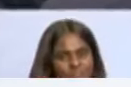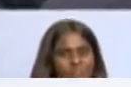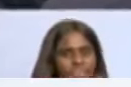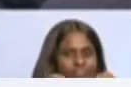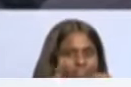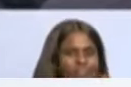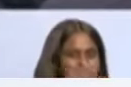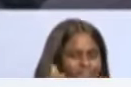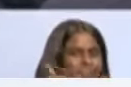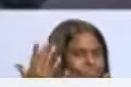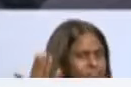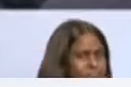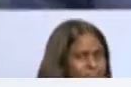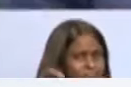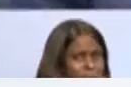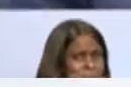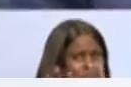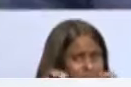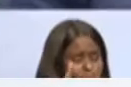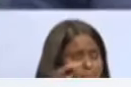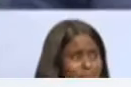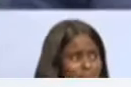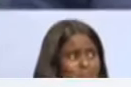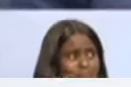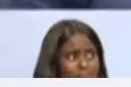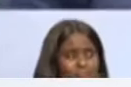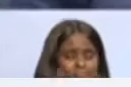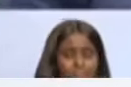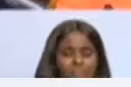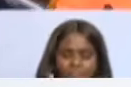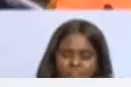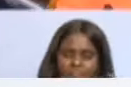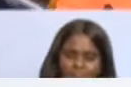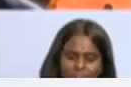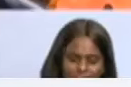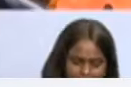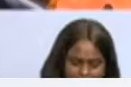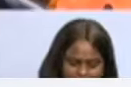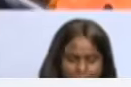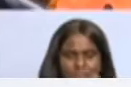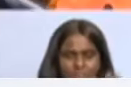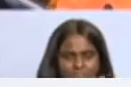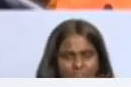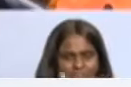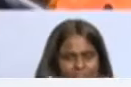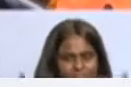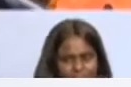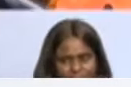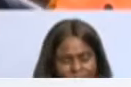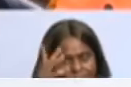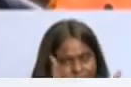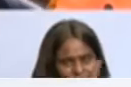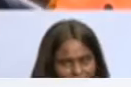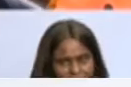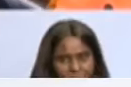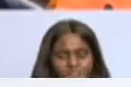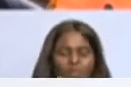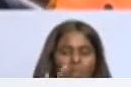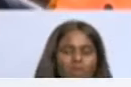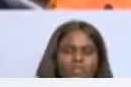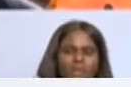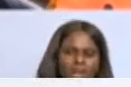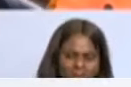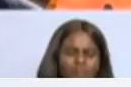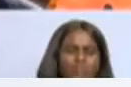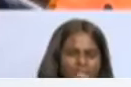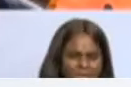heavily, heavily. It's even easy to implement policies when citizens have some